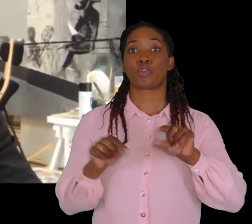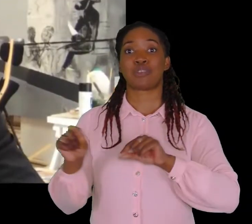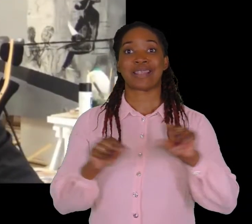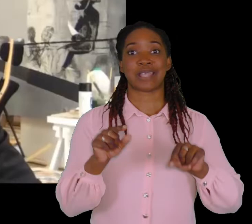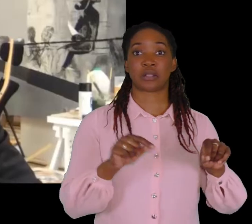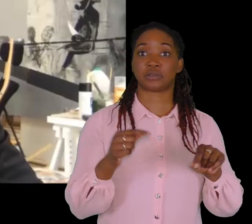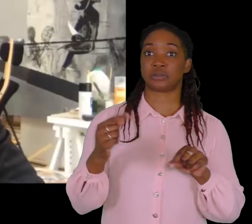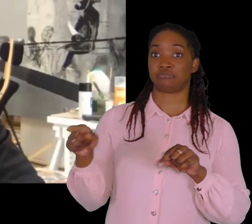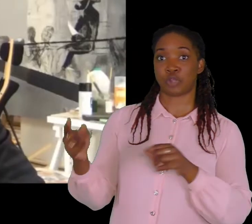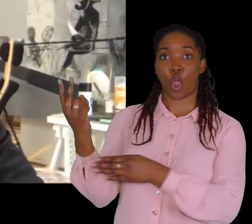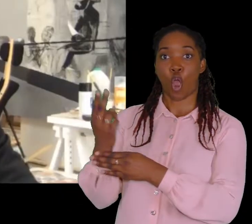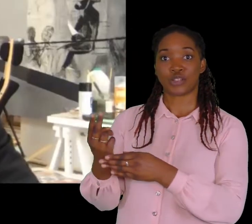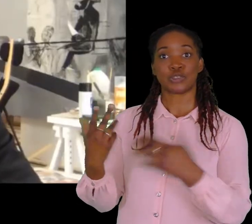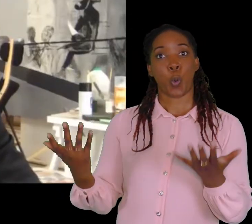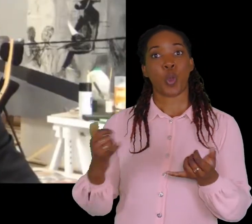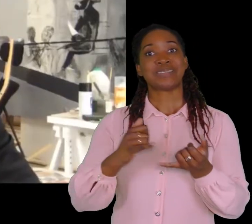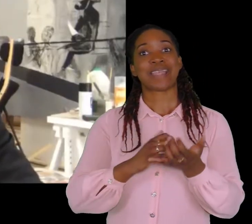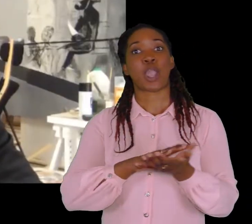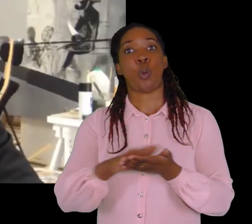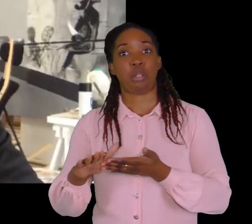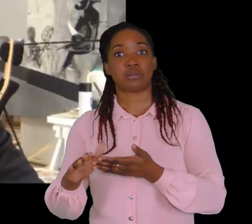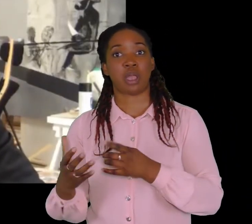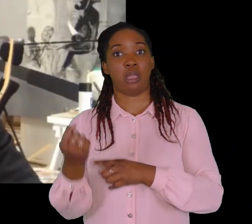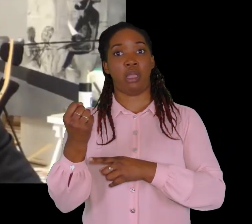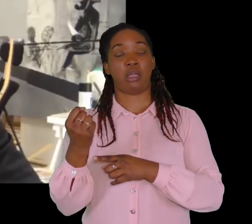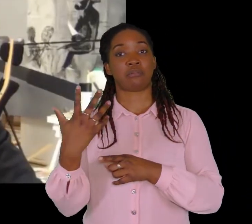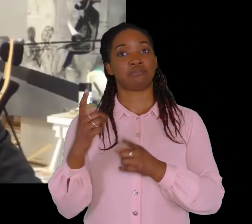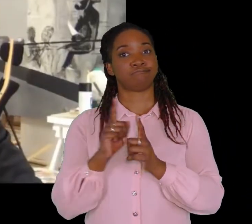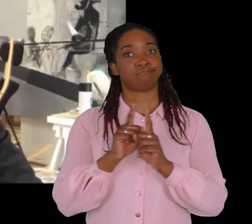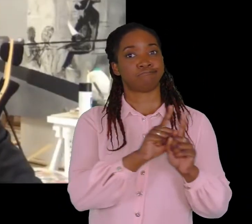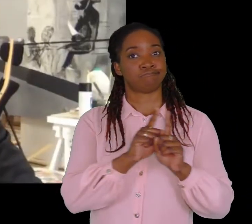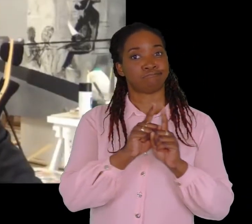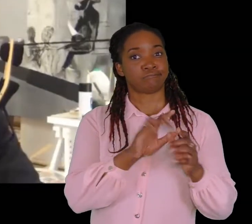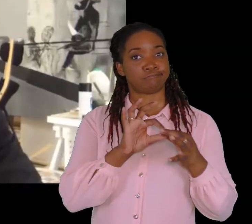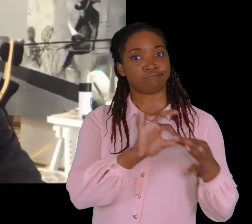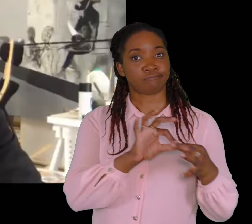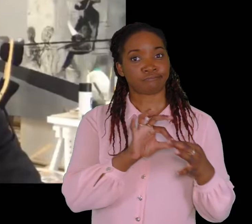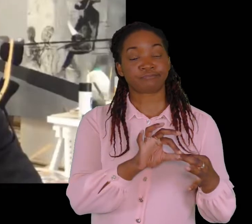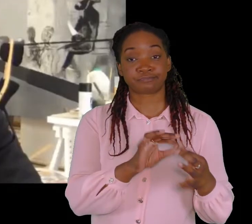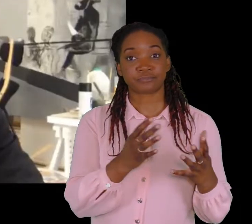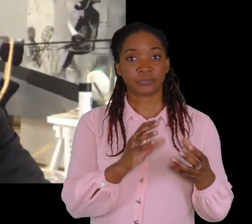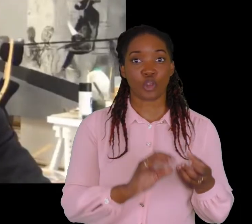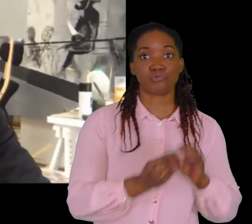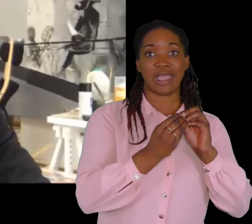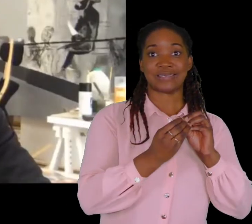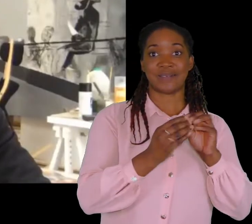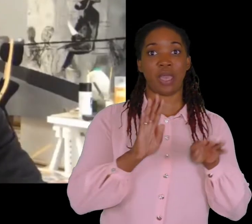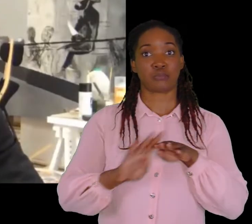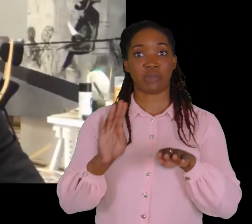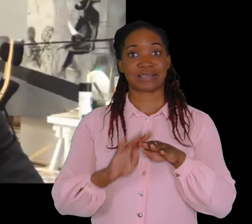more closely attached from both the creative and the practice aspects of art and exhibition